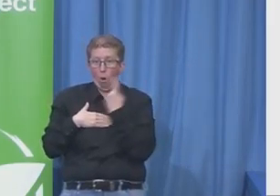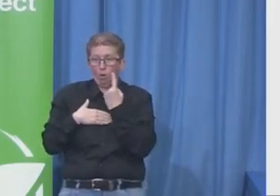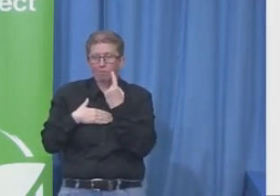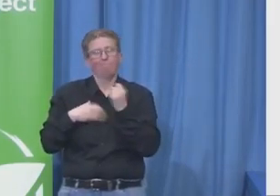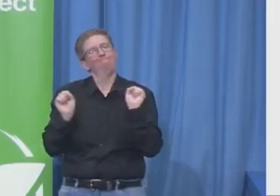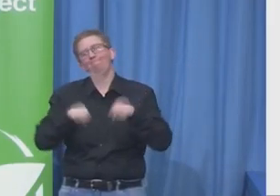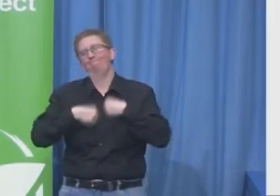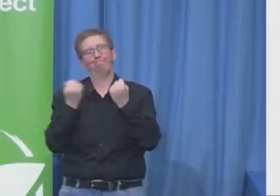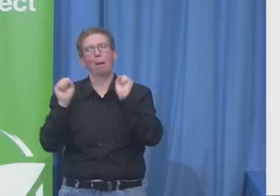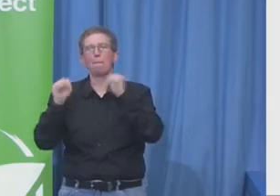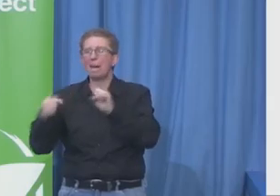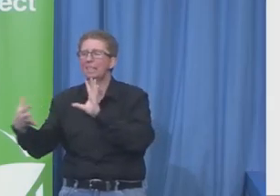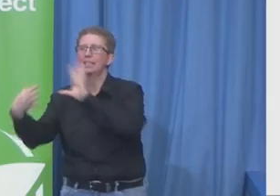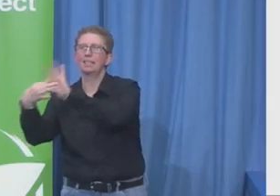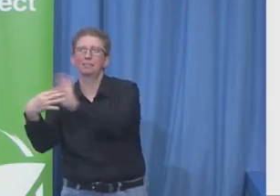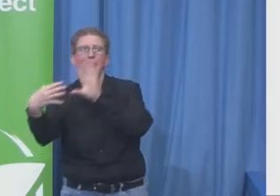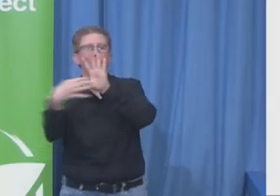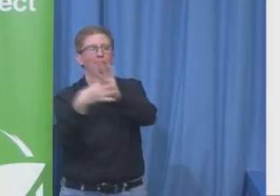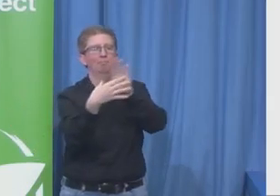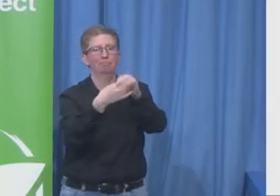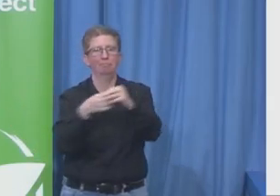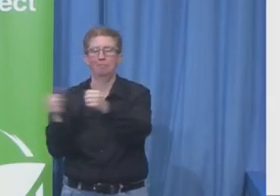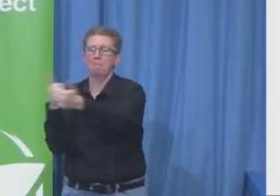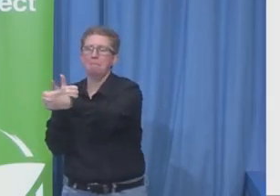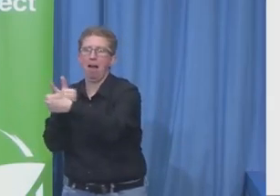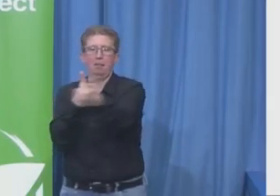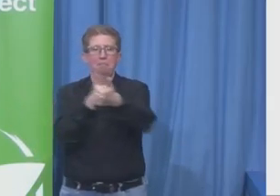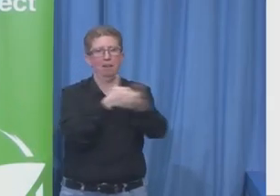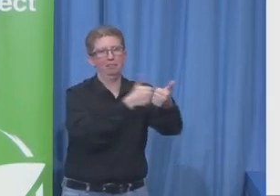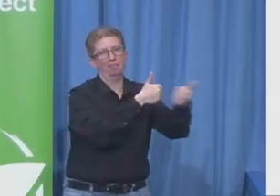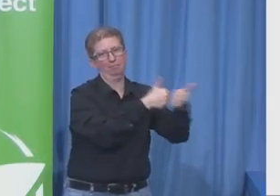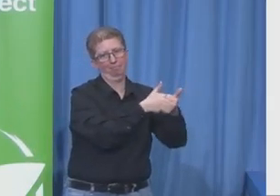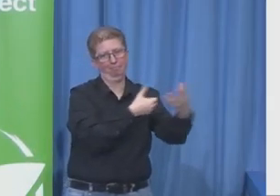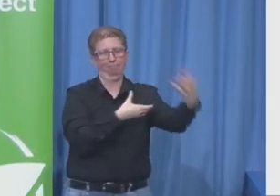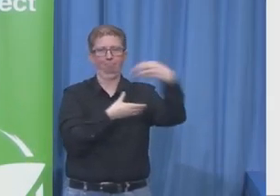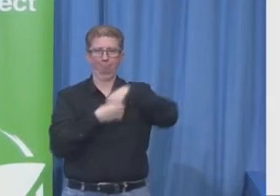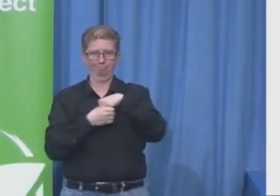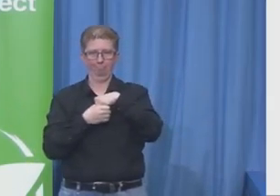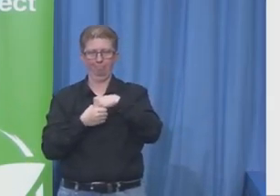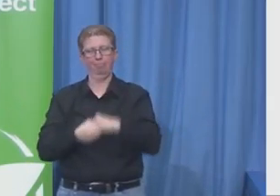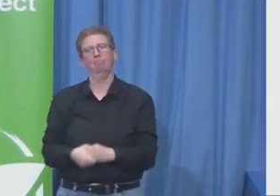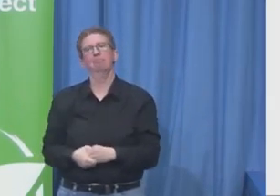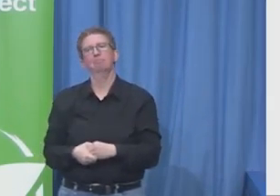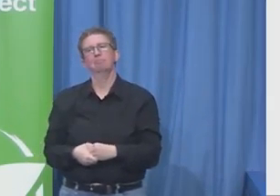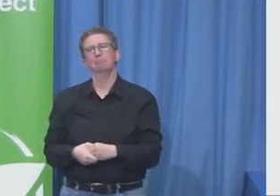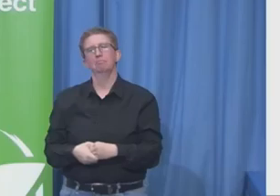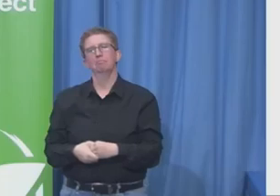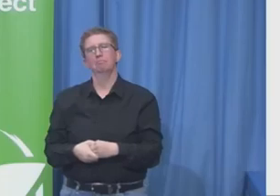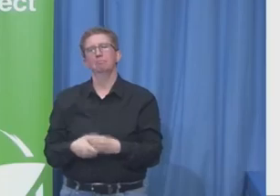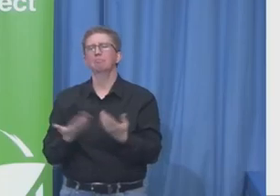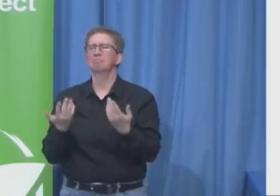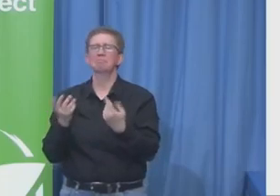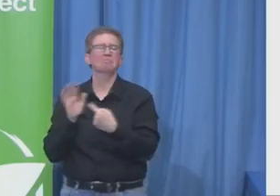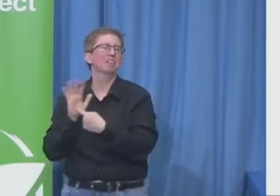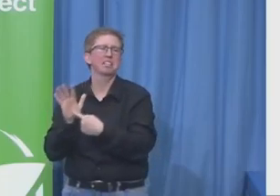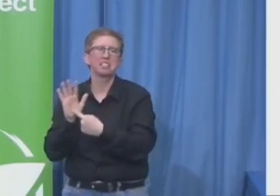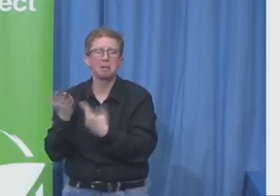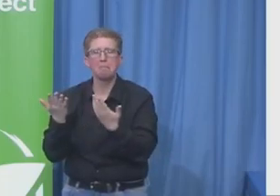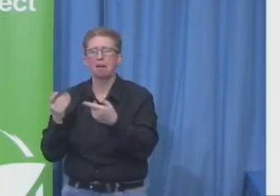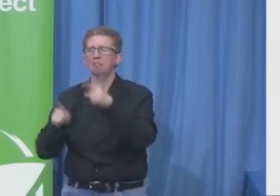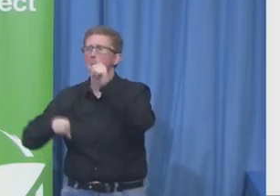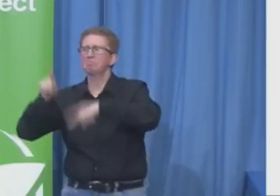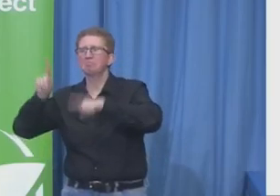happen to be here, in fact, today. So we have a partnership with the Nippon Foundation, we have a partnership with Leonard Cheshire Disability,